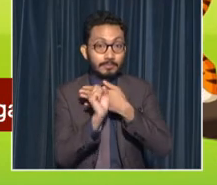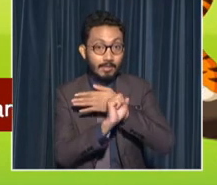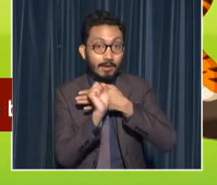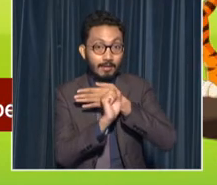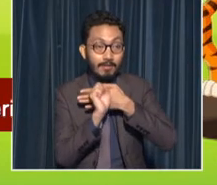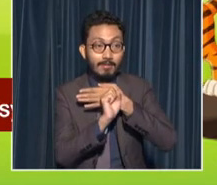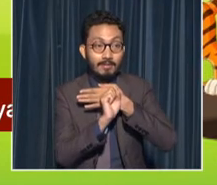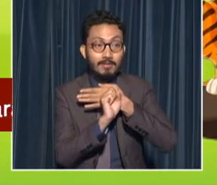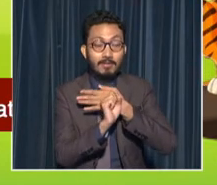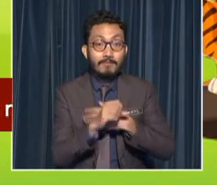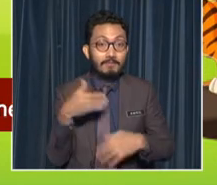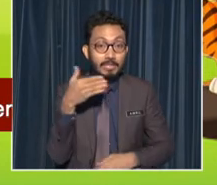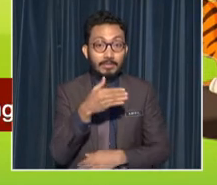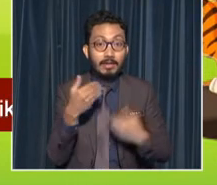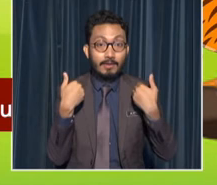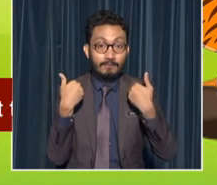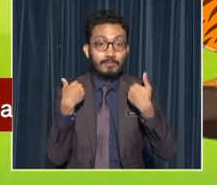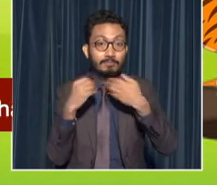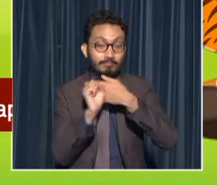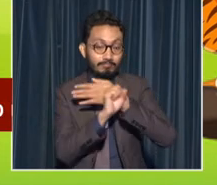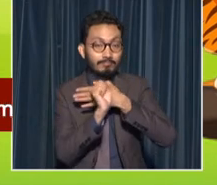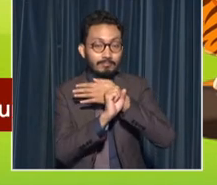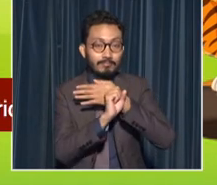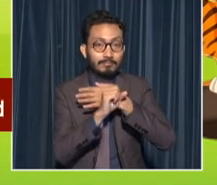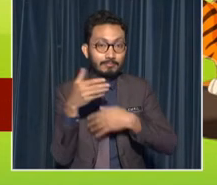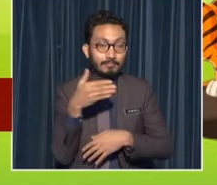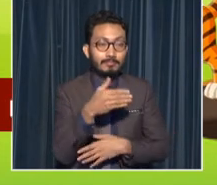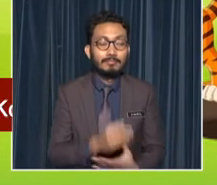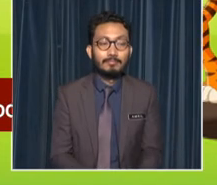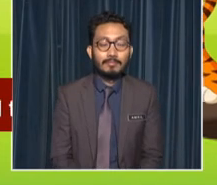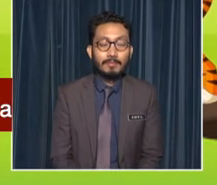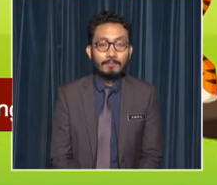Scales. Fish have scales.